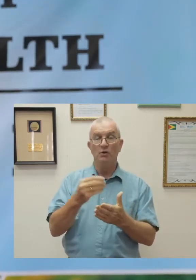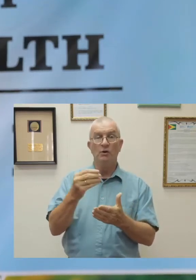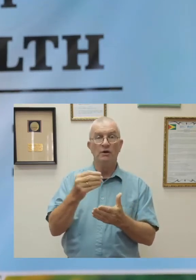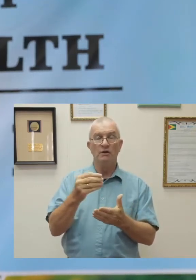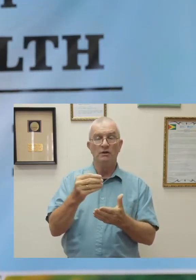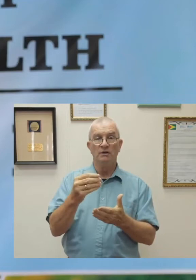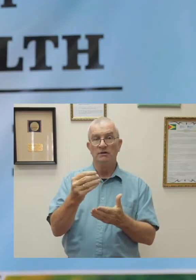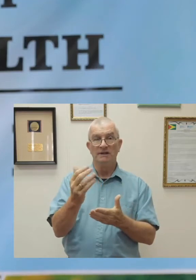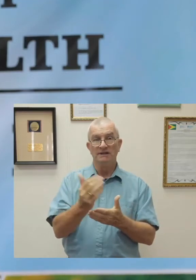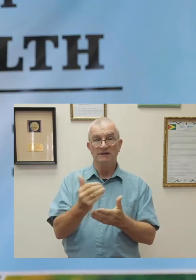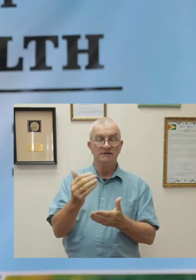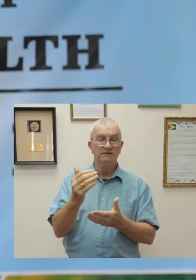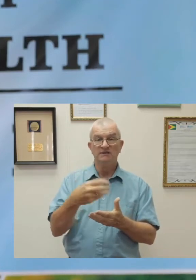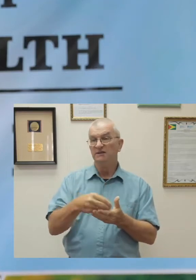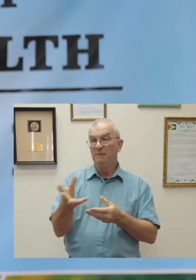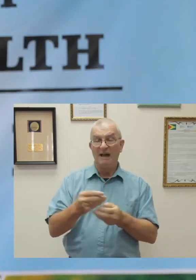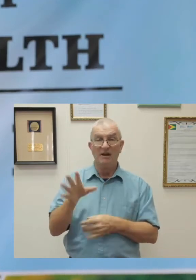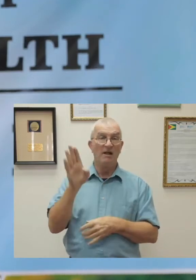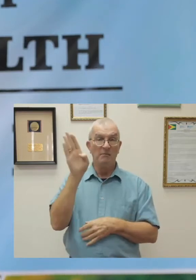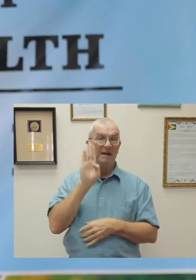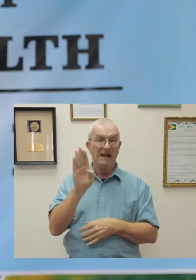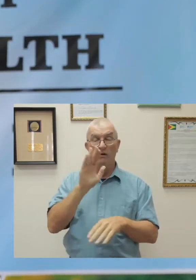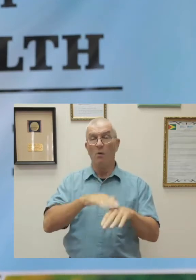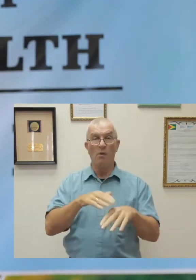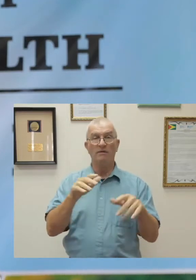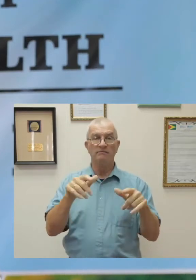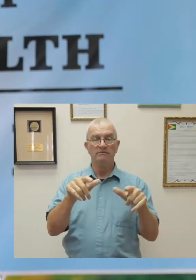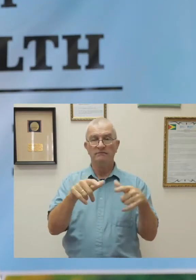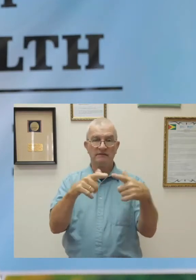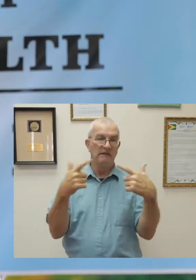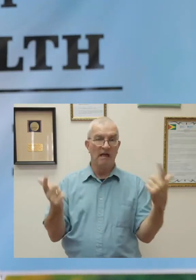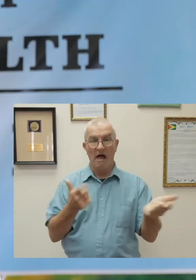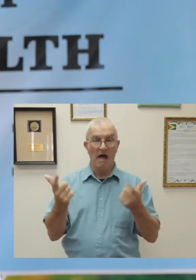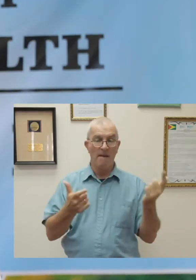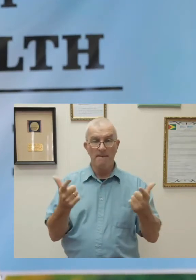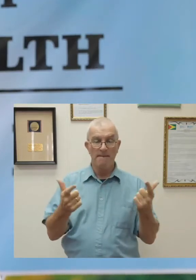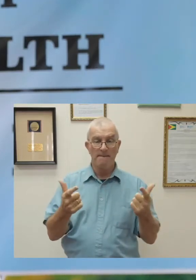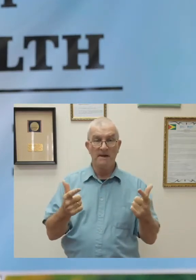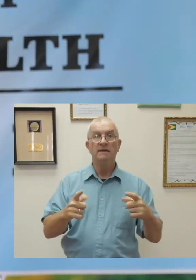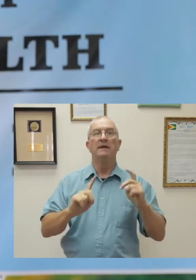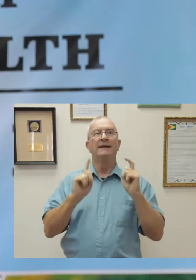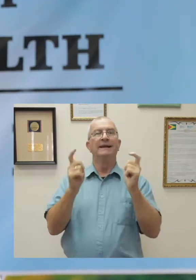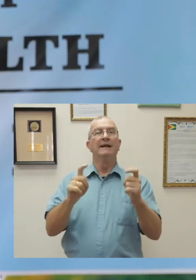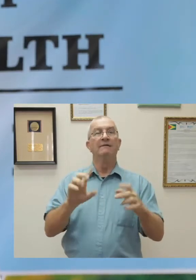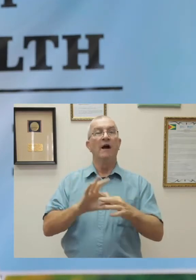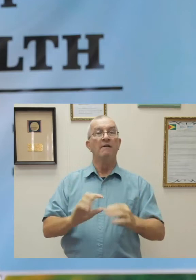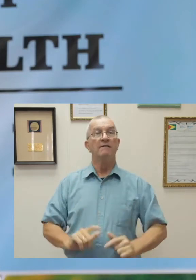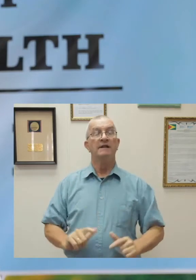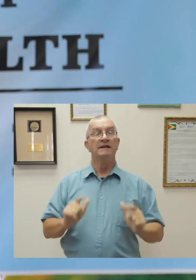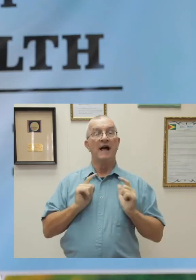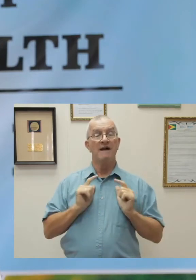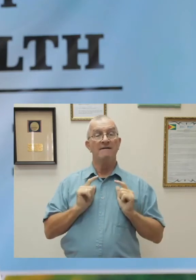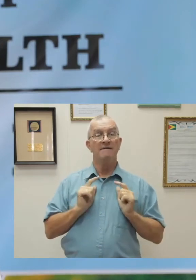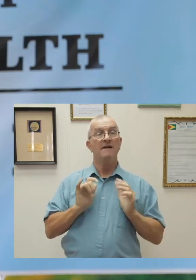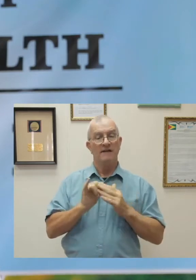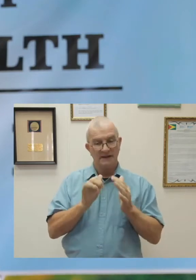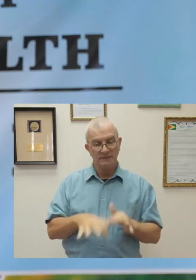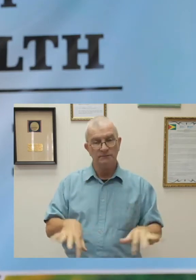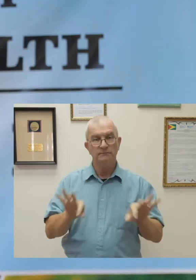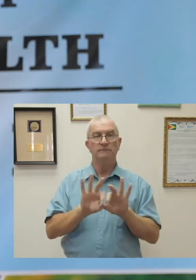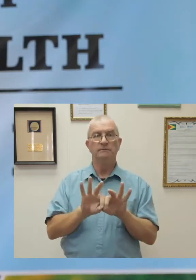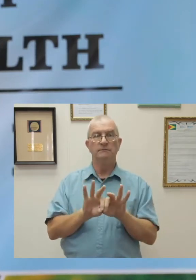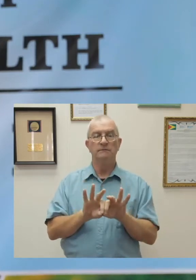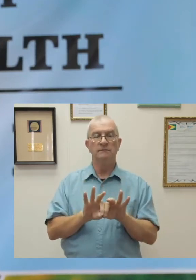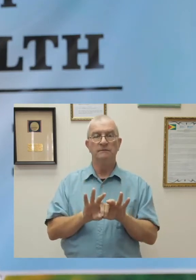expend on the beers on the corner. It's the gift of life, which is such a precious